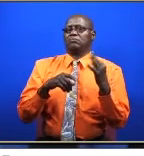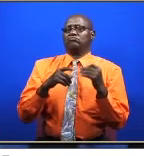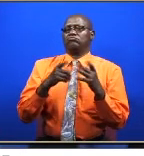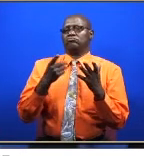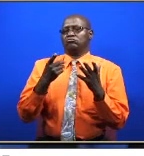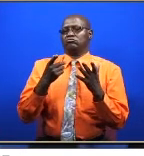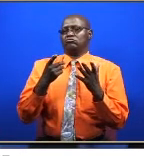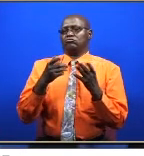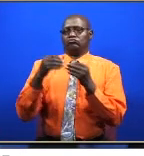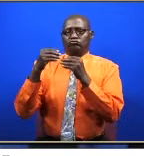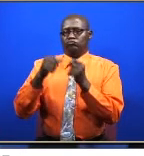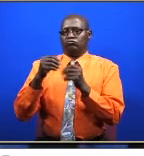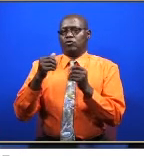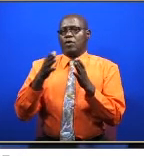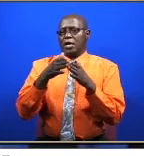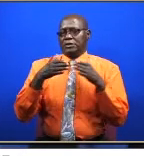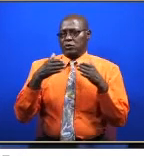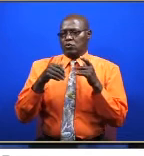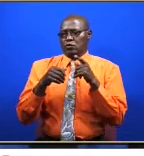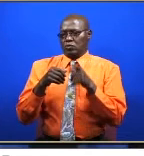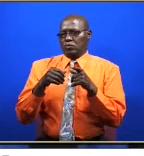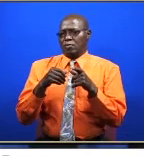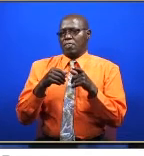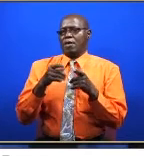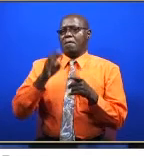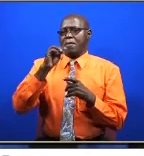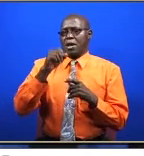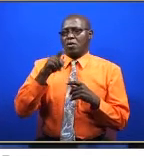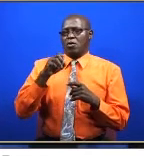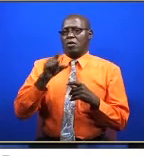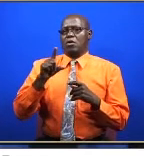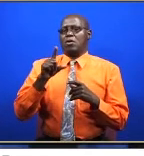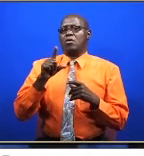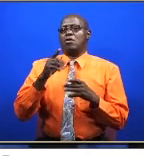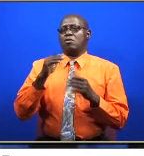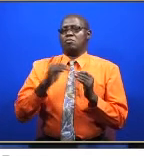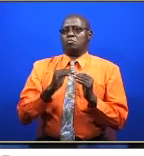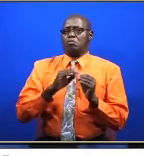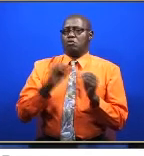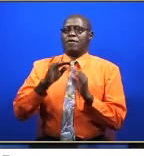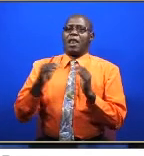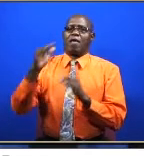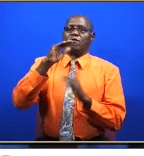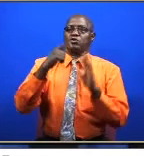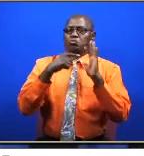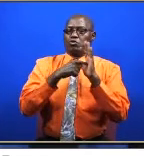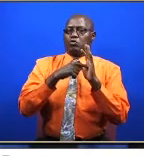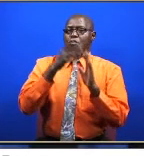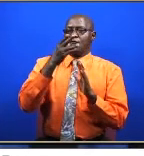Premier League for Arsenal and sees Mikel Arteta's side move levels on points with four